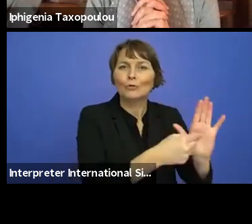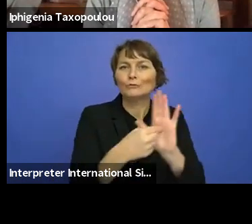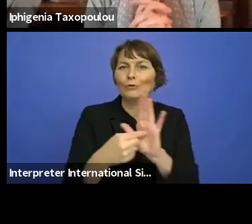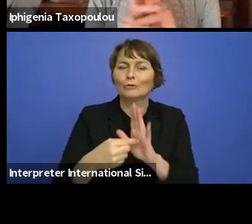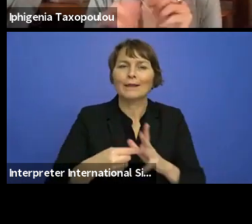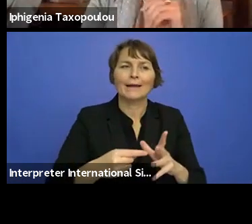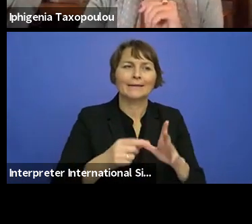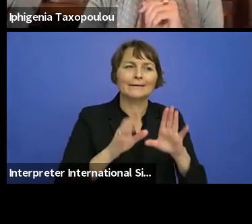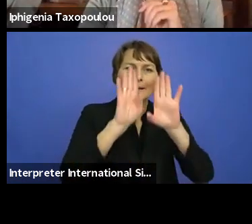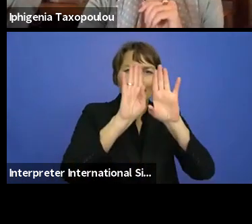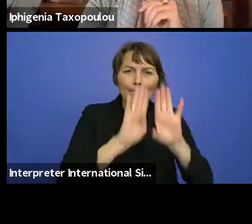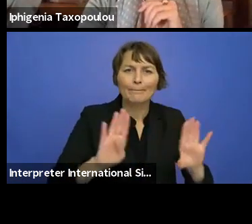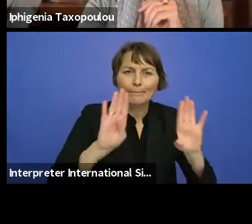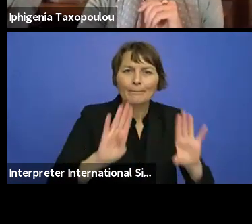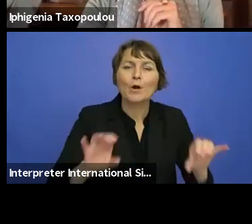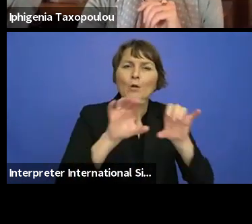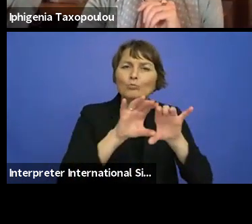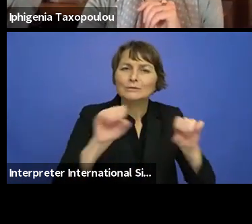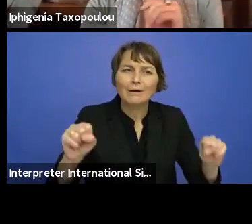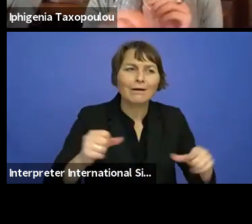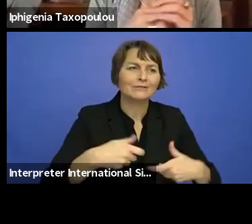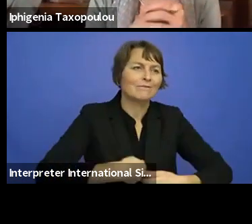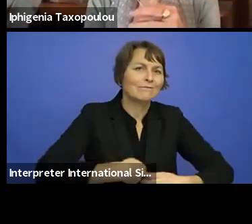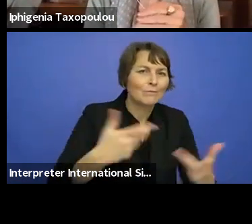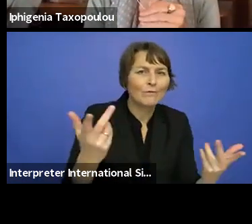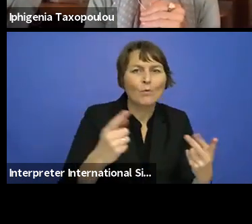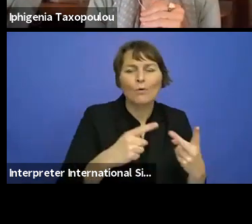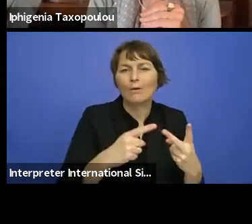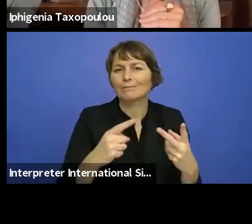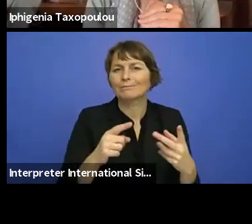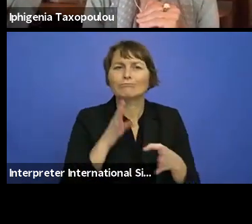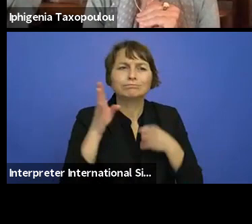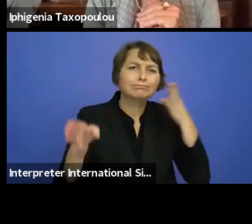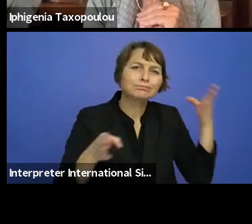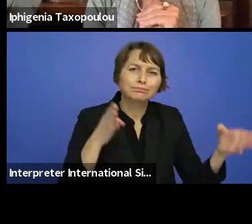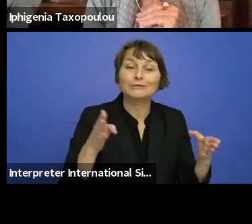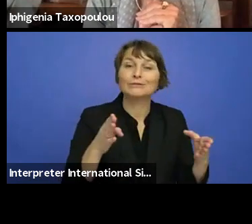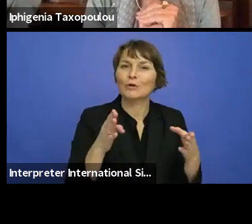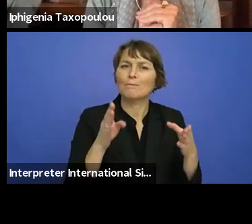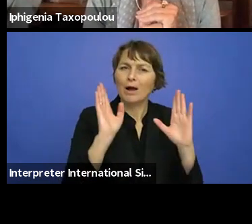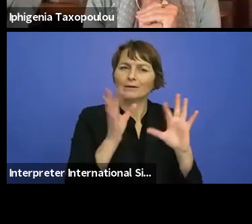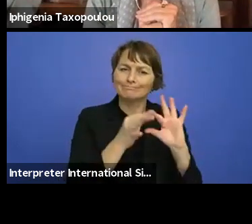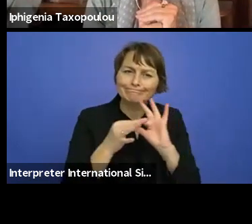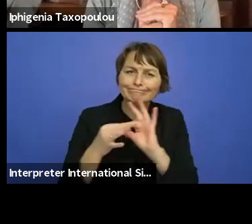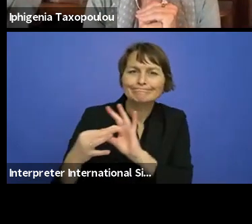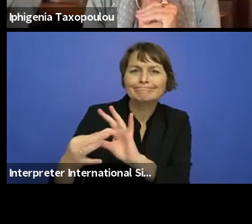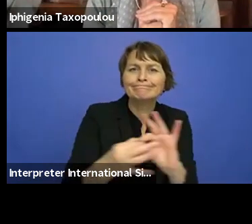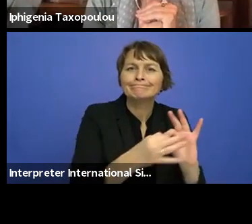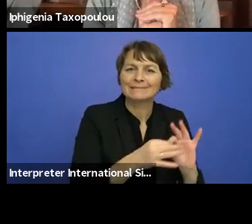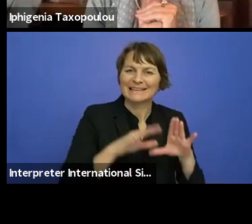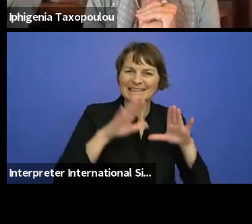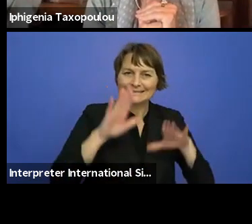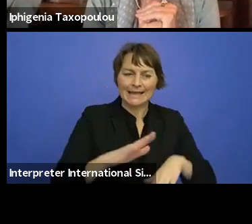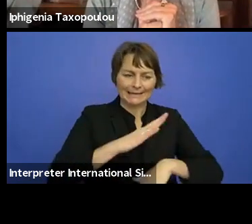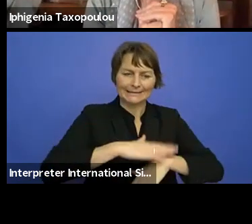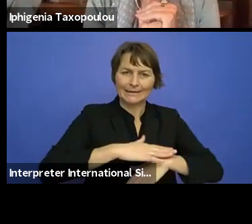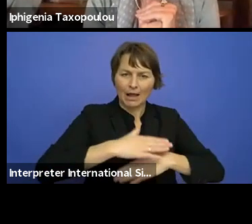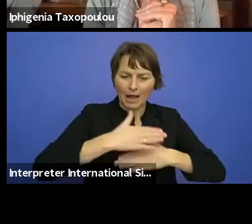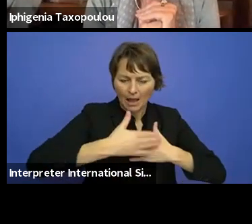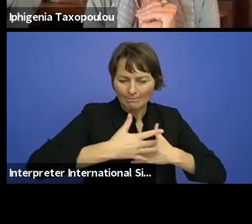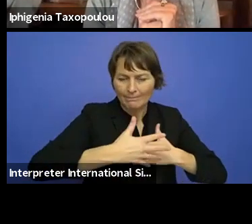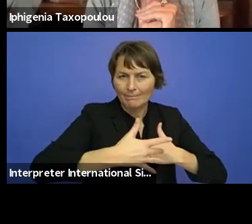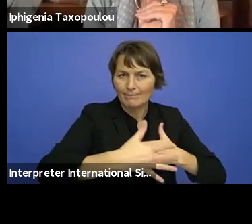Brussels, Berlin or Paris? It's really important to work together and to stay longer time in the